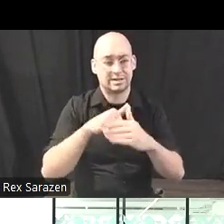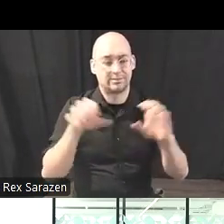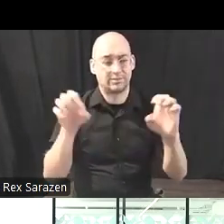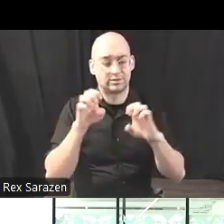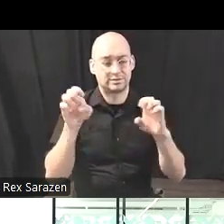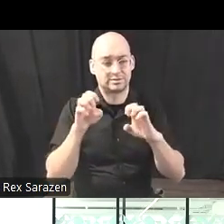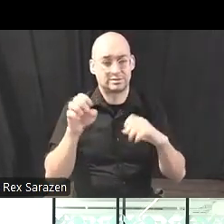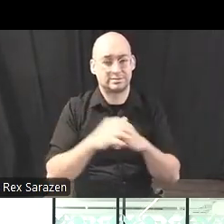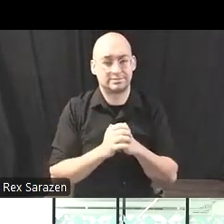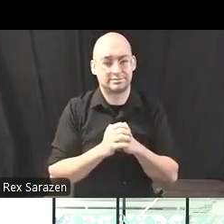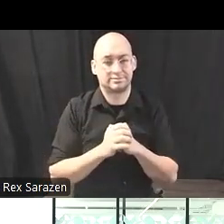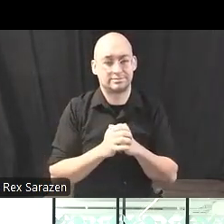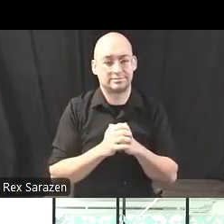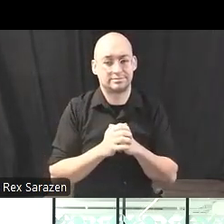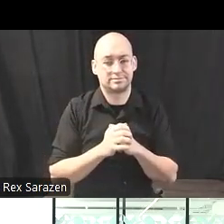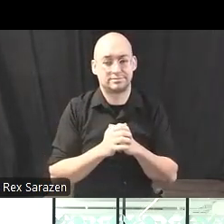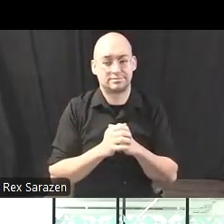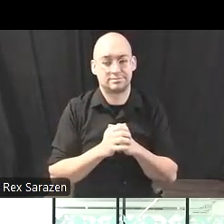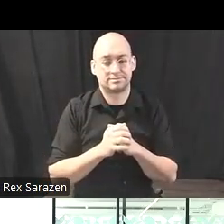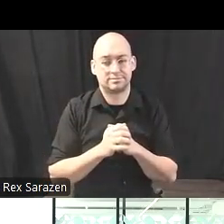emergency. Okay.